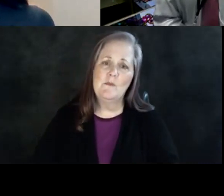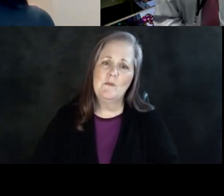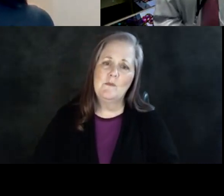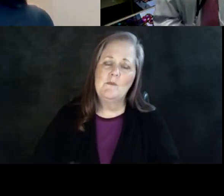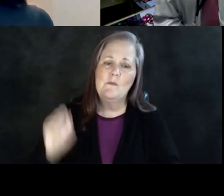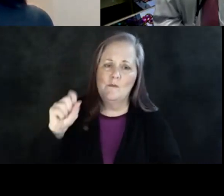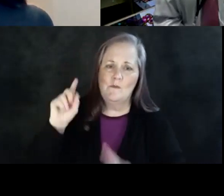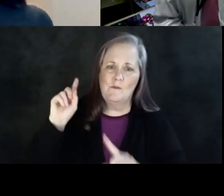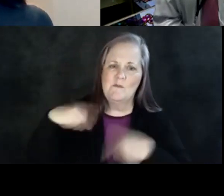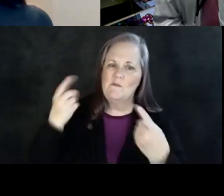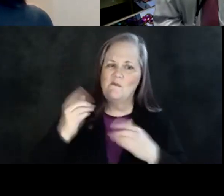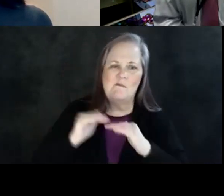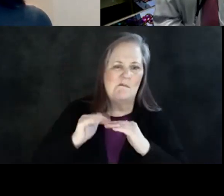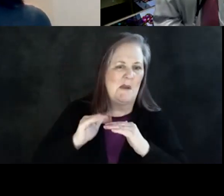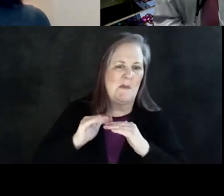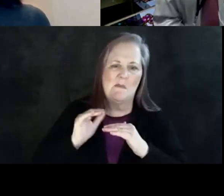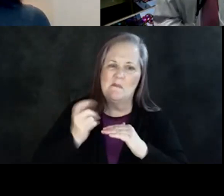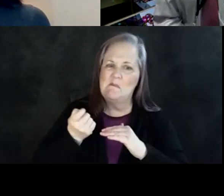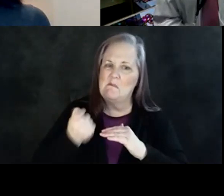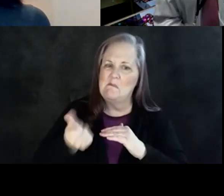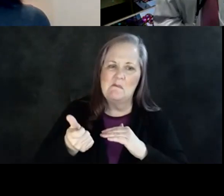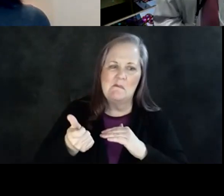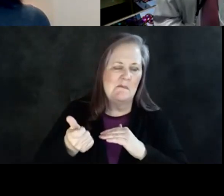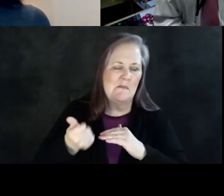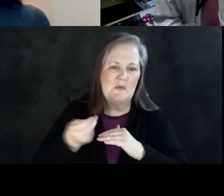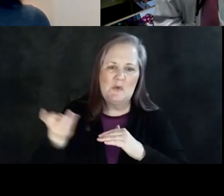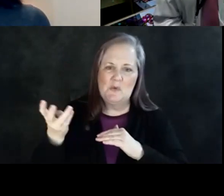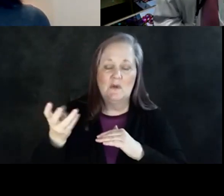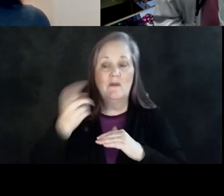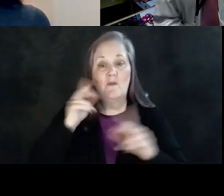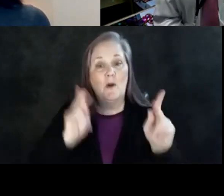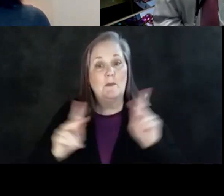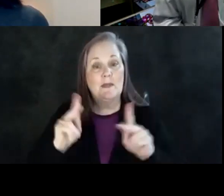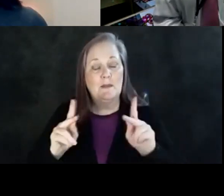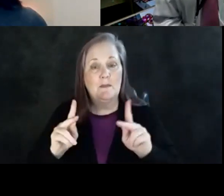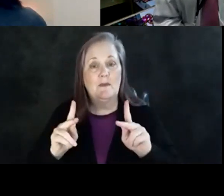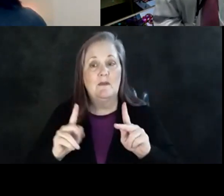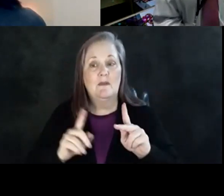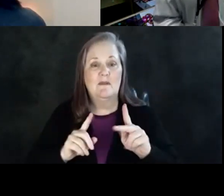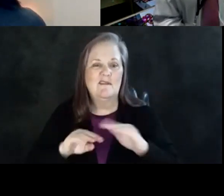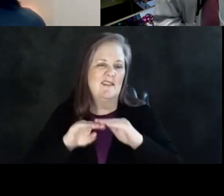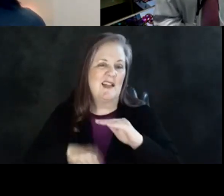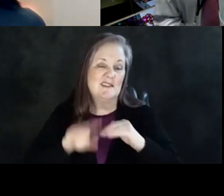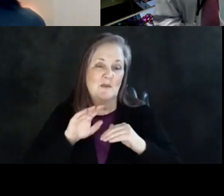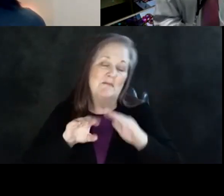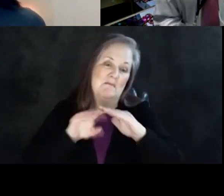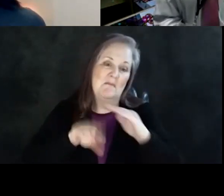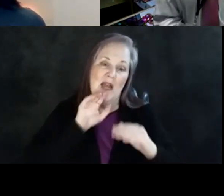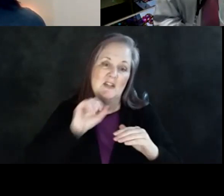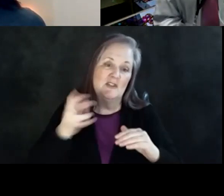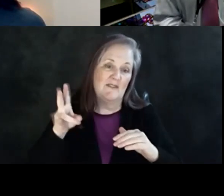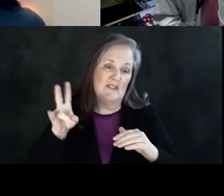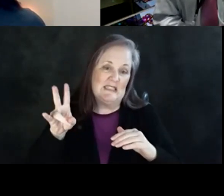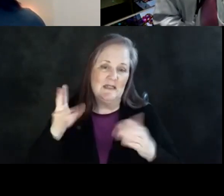It's been very minimal. I think for those children actually less than 17, we